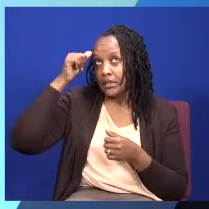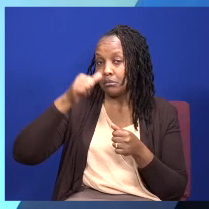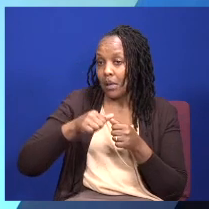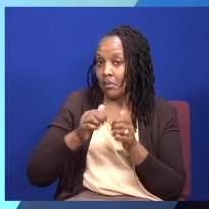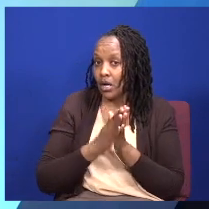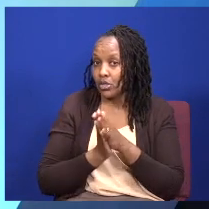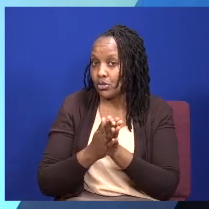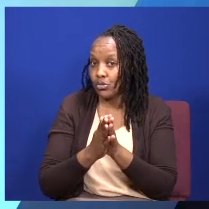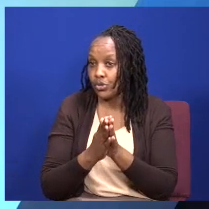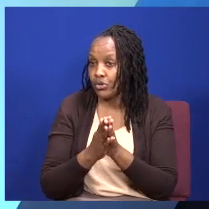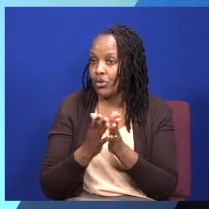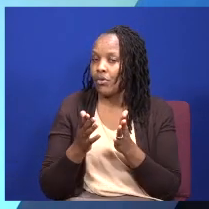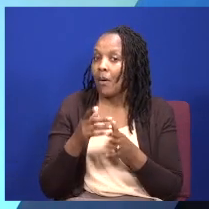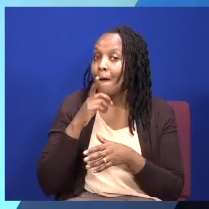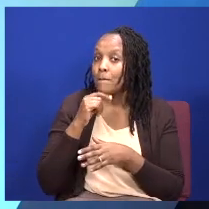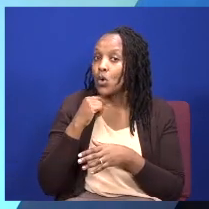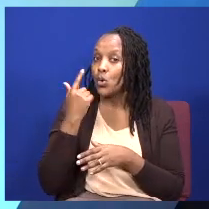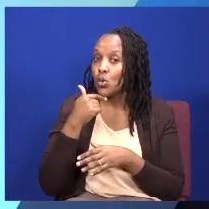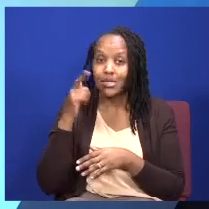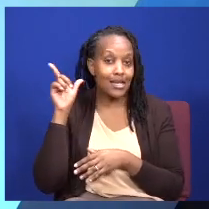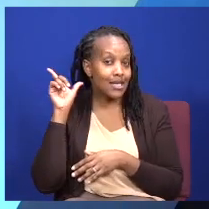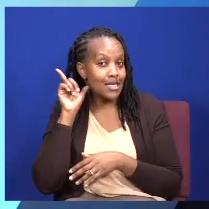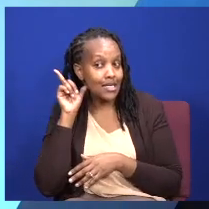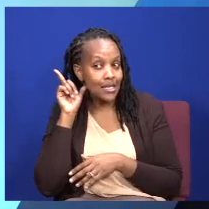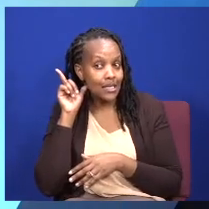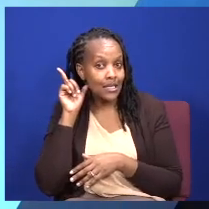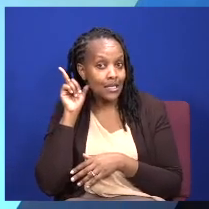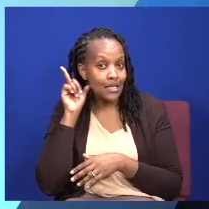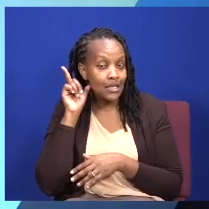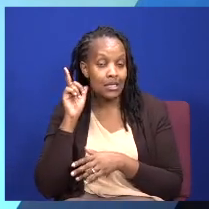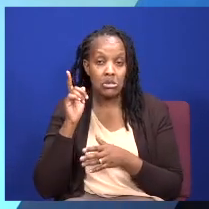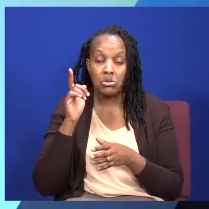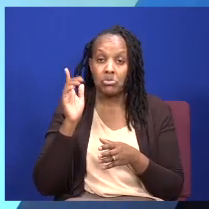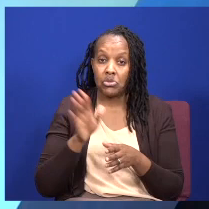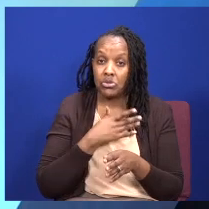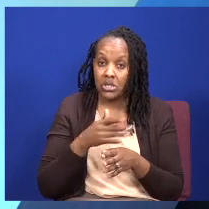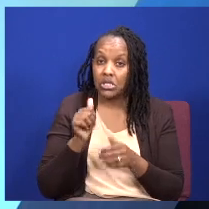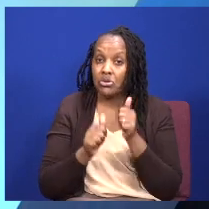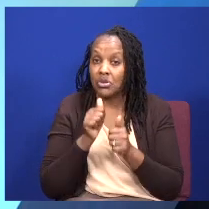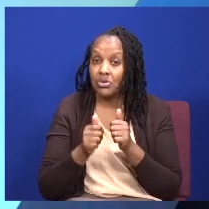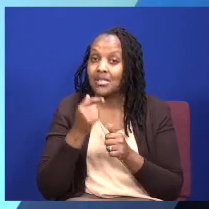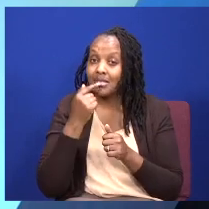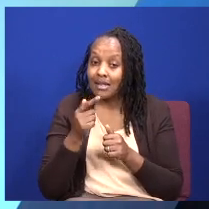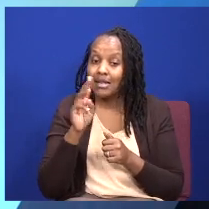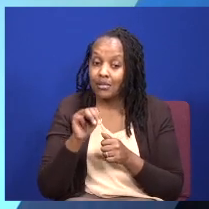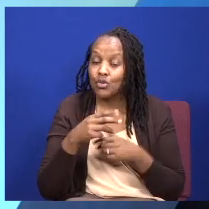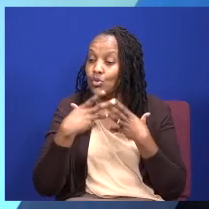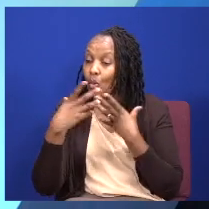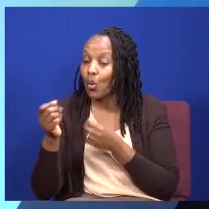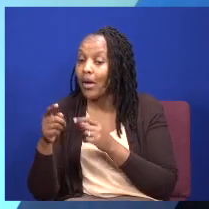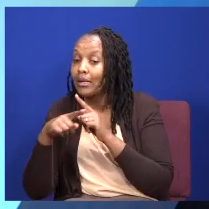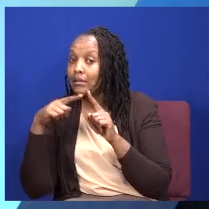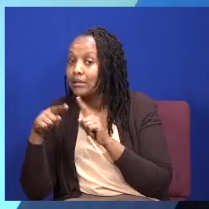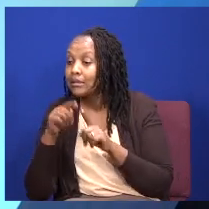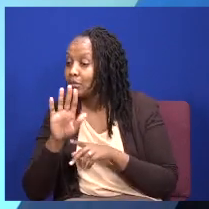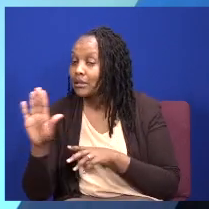this boy who was listening to some kind of music that was telling him to commit suicide and to kill himself. The boy actually went and killed